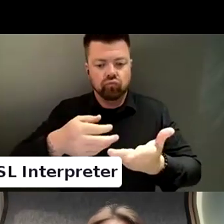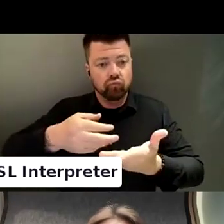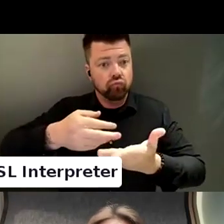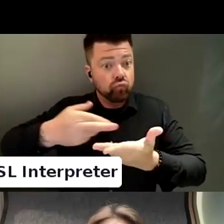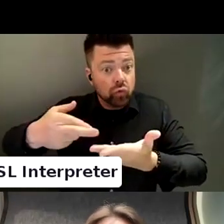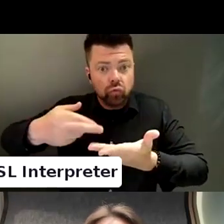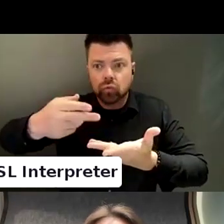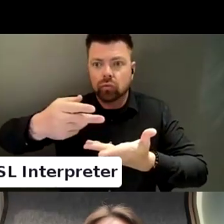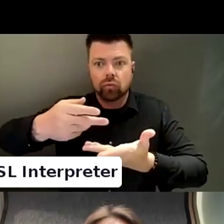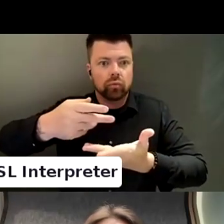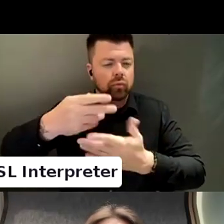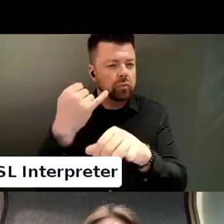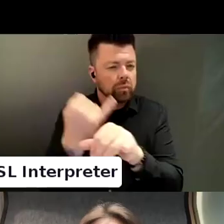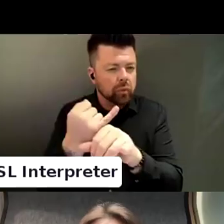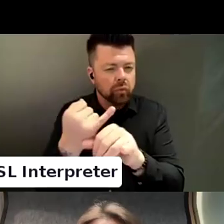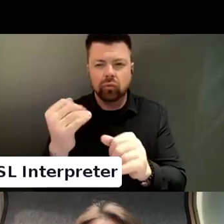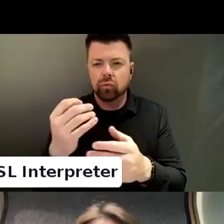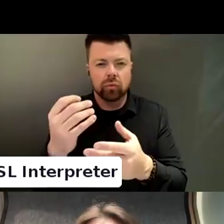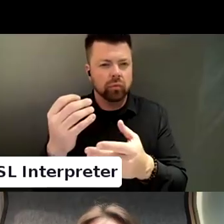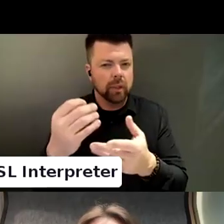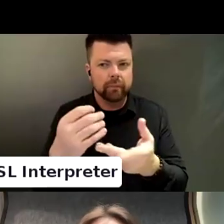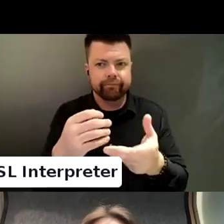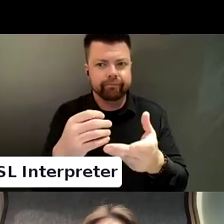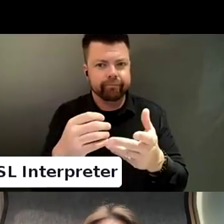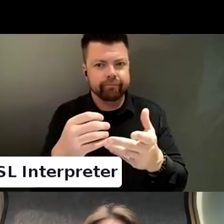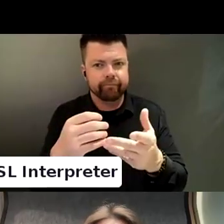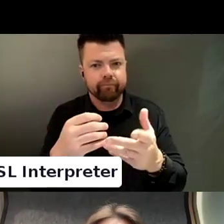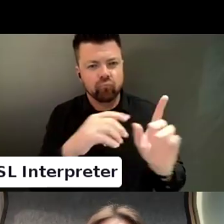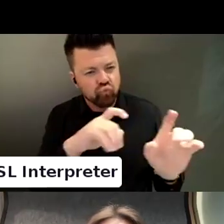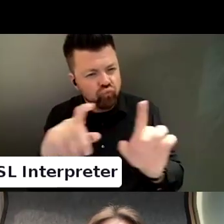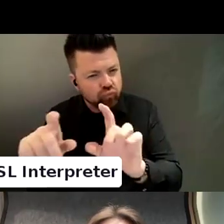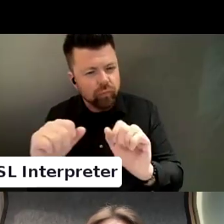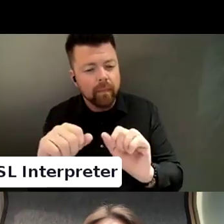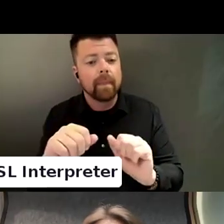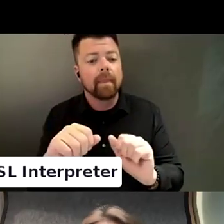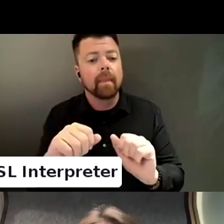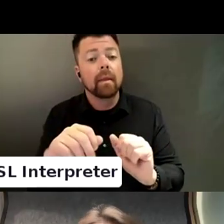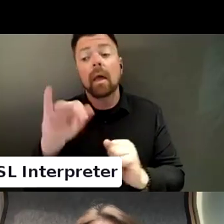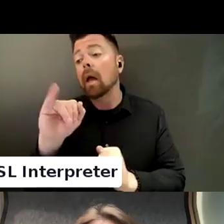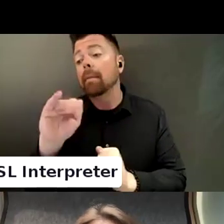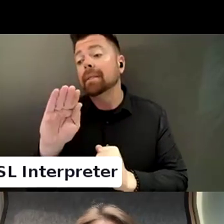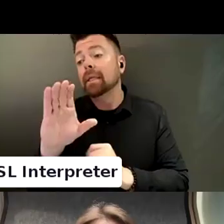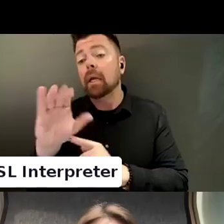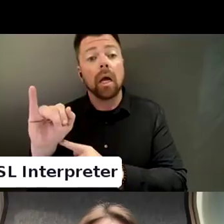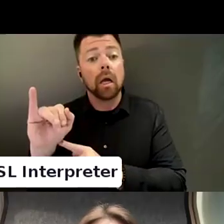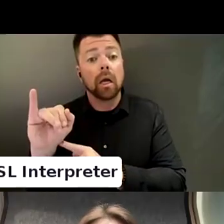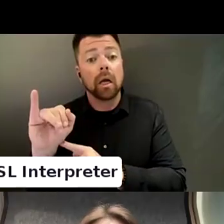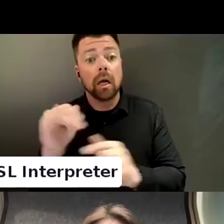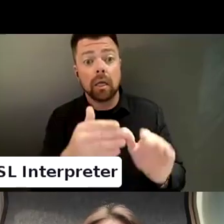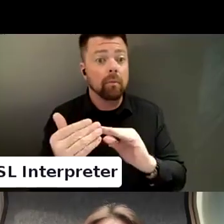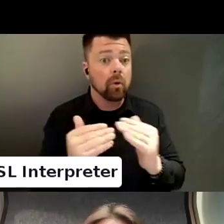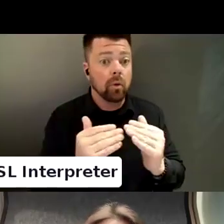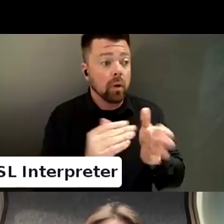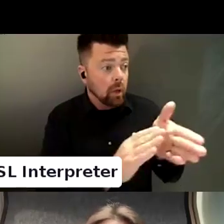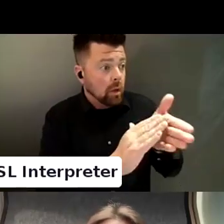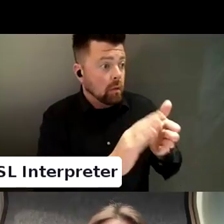those clinical trials. And I'll just clarify that the IBCI collaborative community itself does not run the trials. We